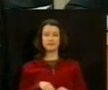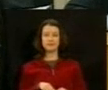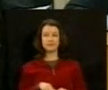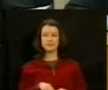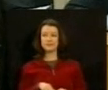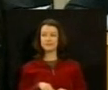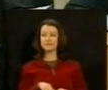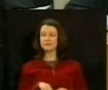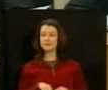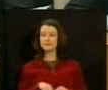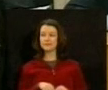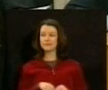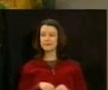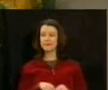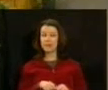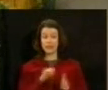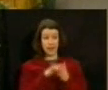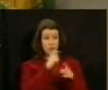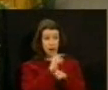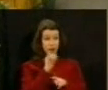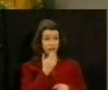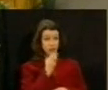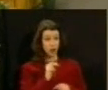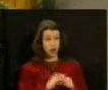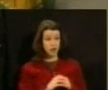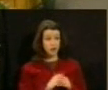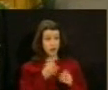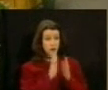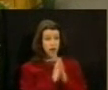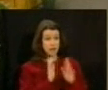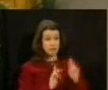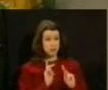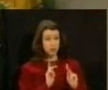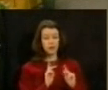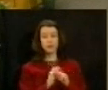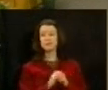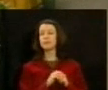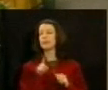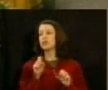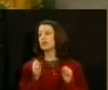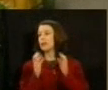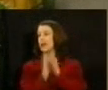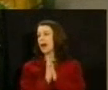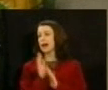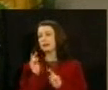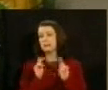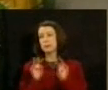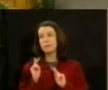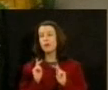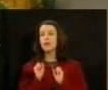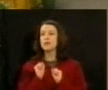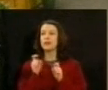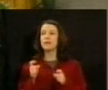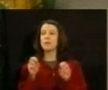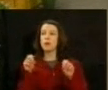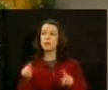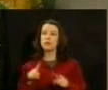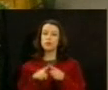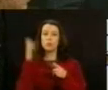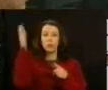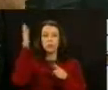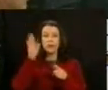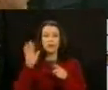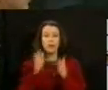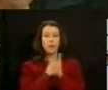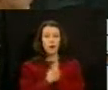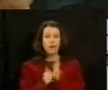I mean, is that right, John? I mean, can we ask people to? Can we? You can ask people. You can give them the opportunity to present their